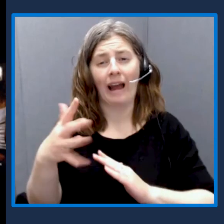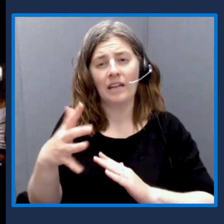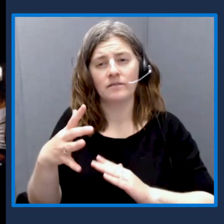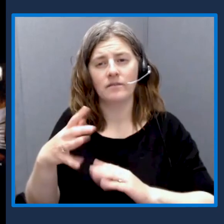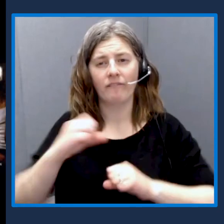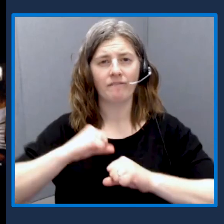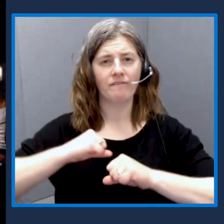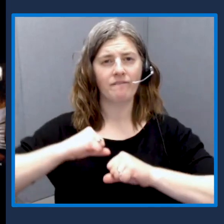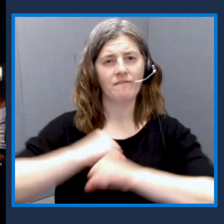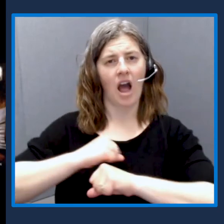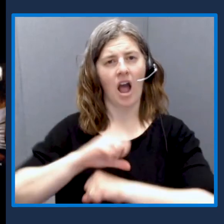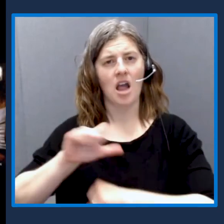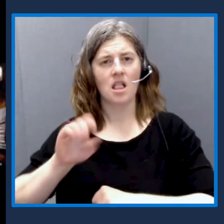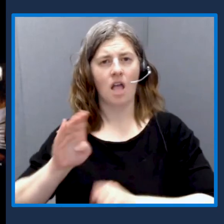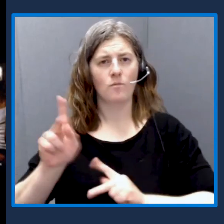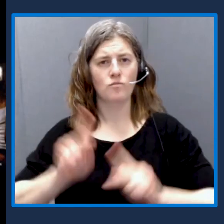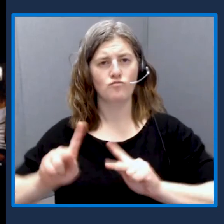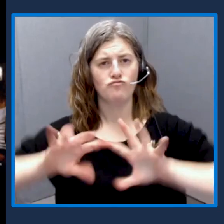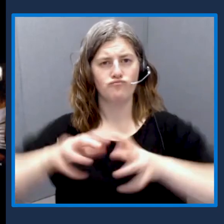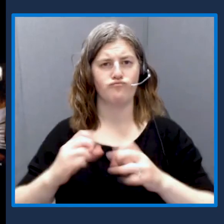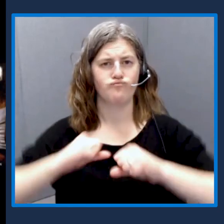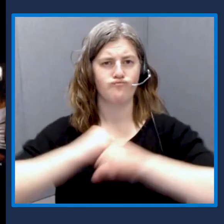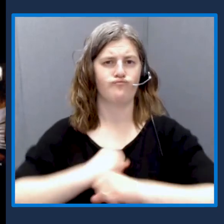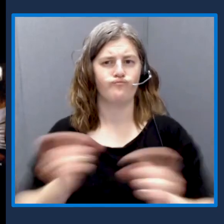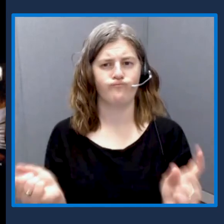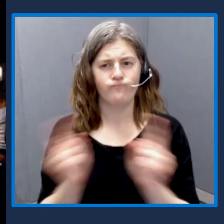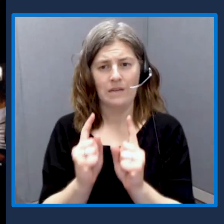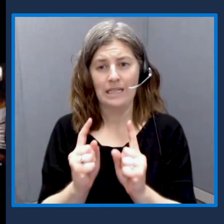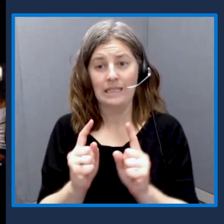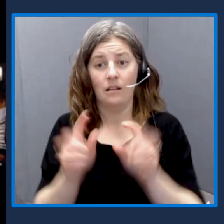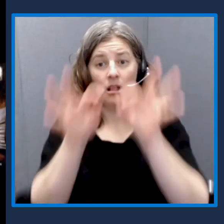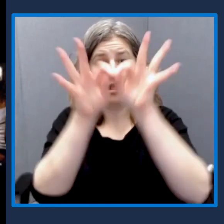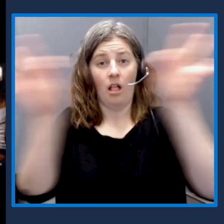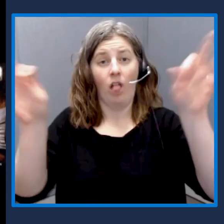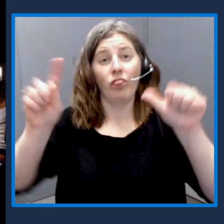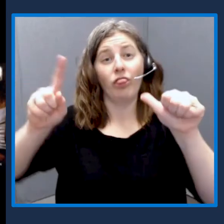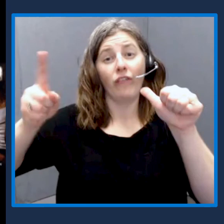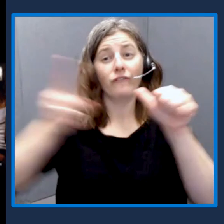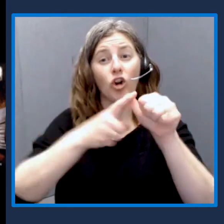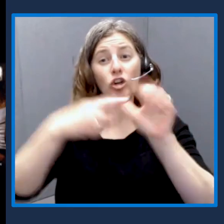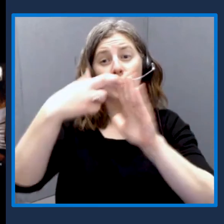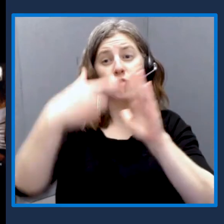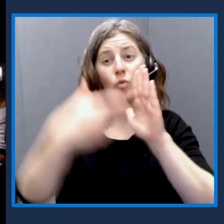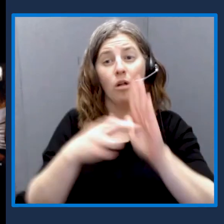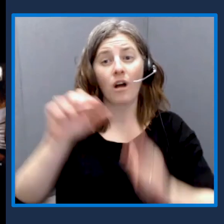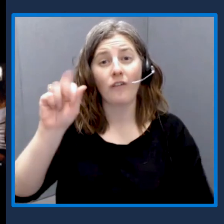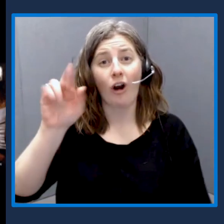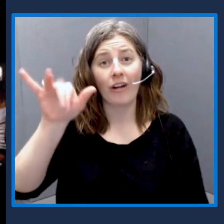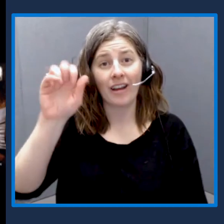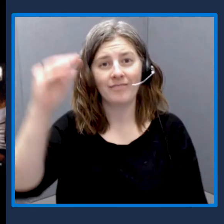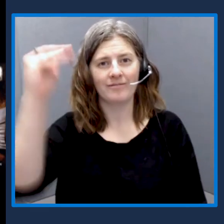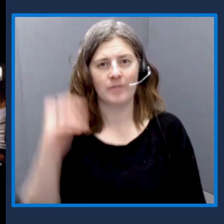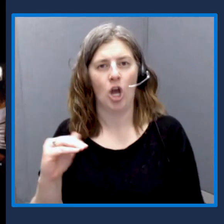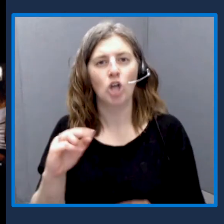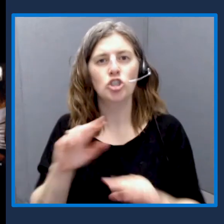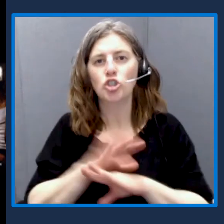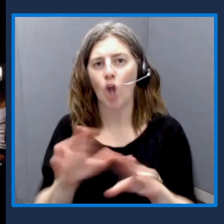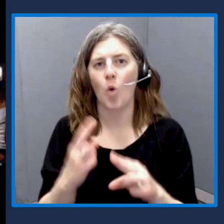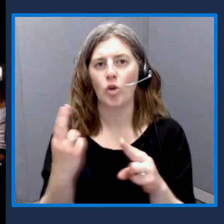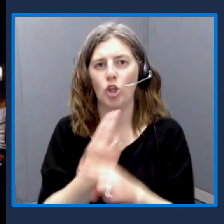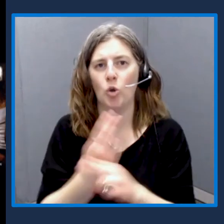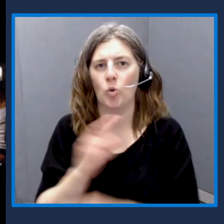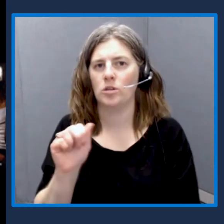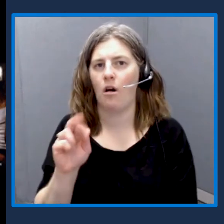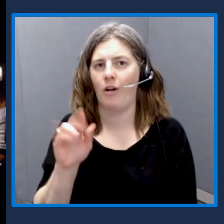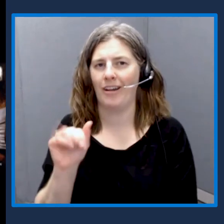club group of folks. And it says the first rule of ARIA is don't use ARIA, which is a